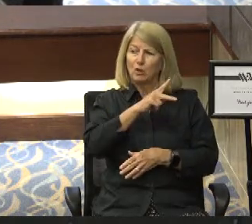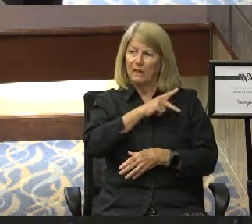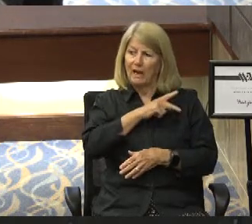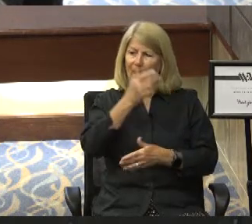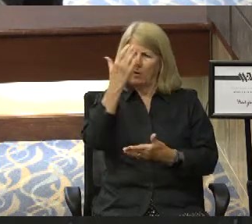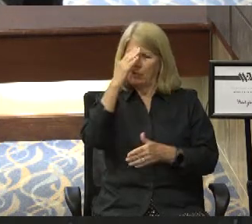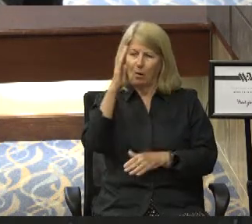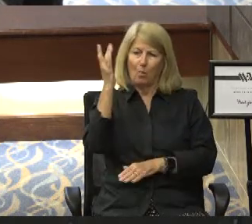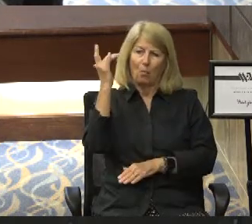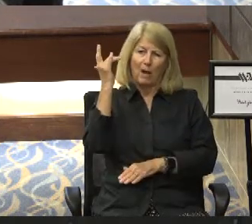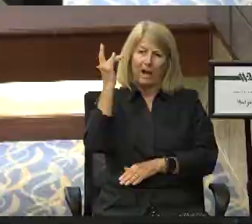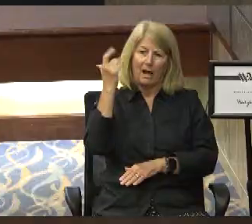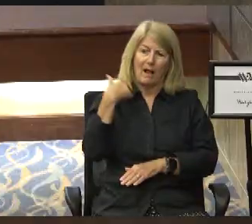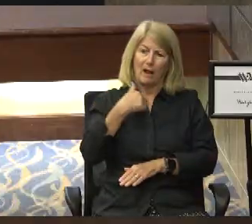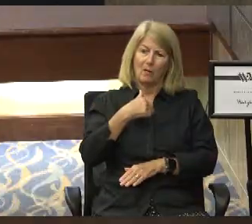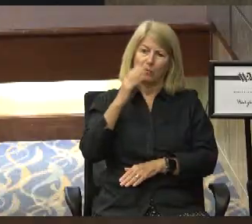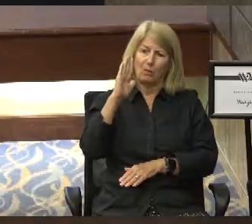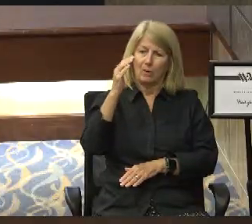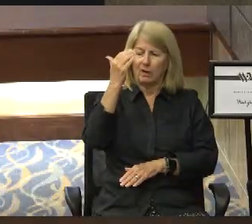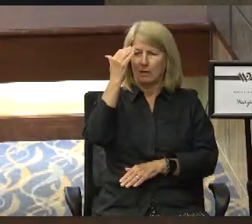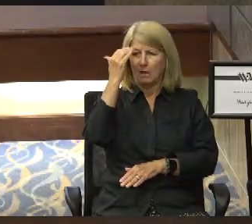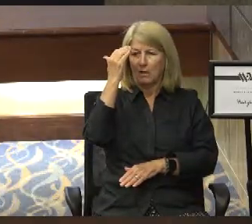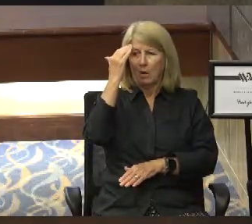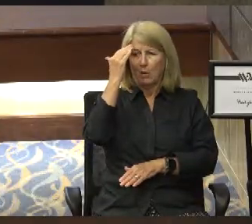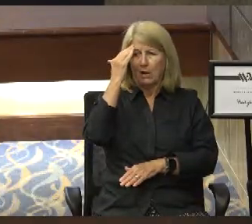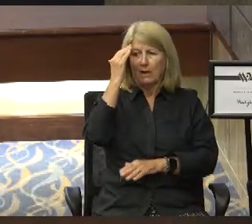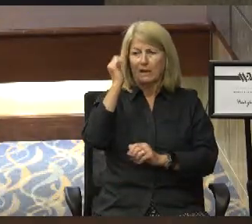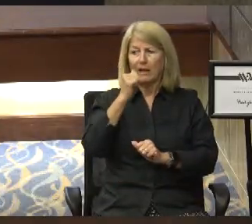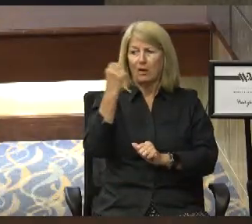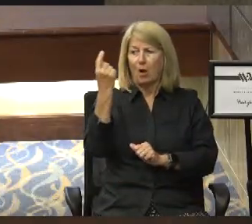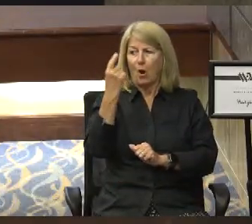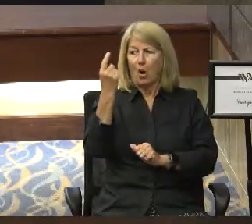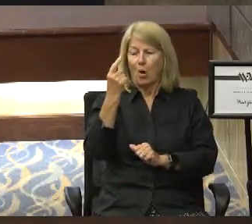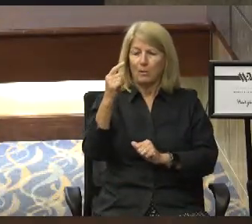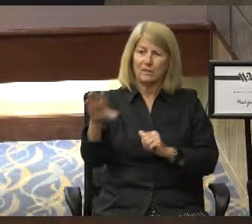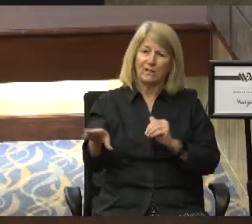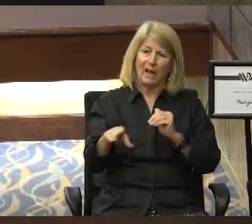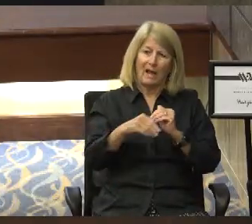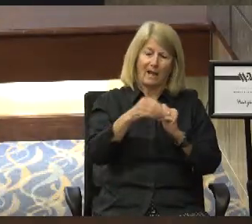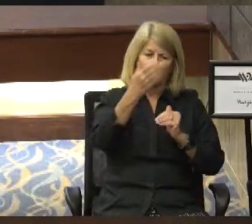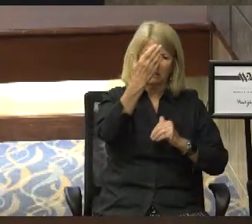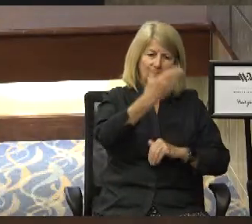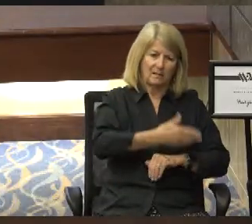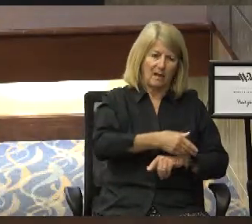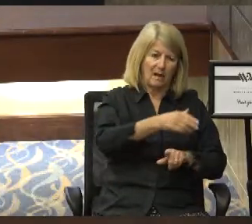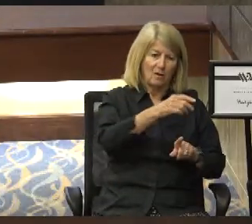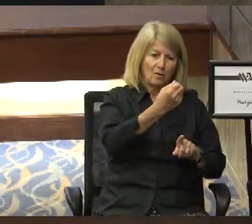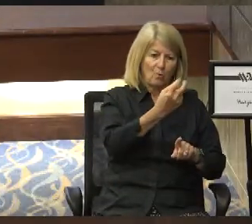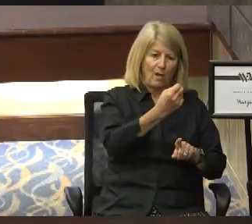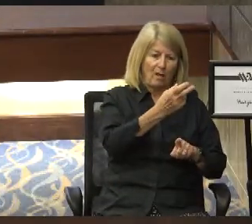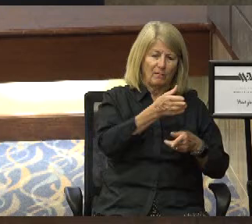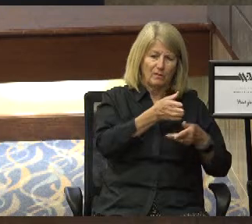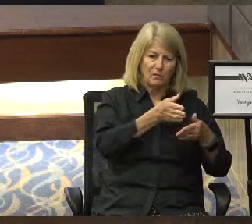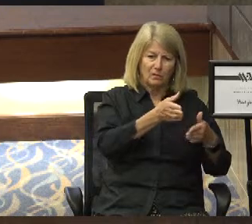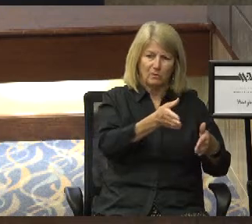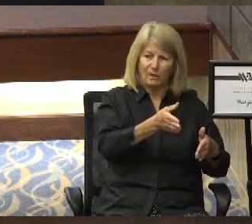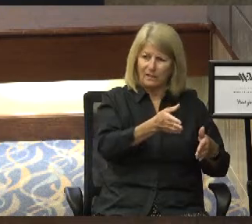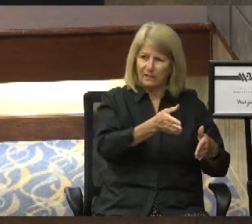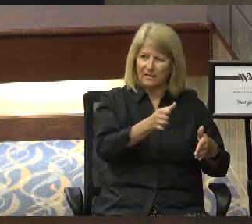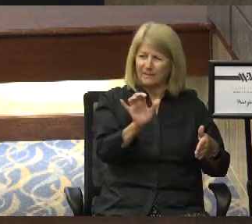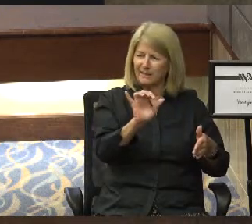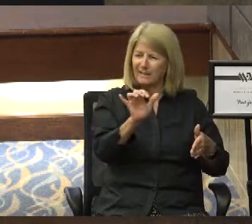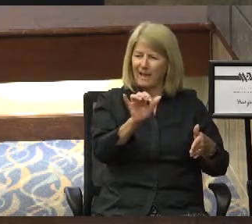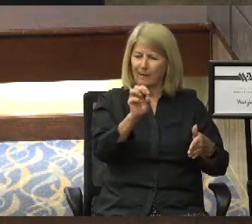know why we would, knowing that we can always add one on the side of 12th Street if transit or the neighborhood or community, in the same way